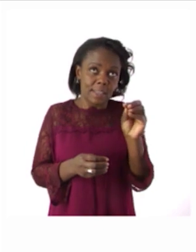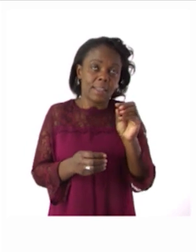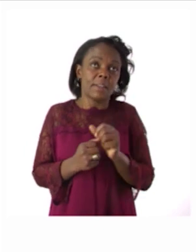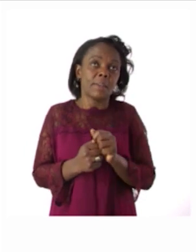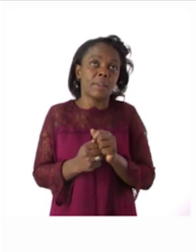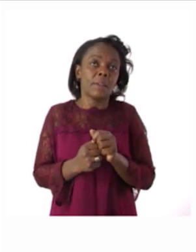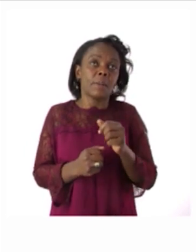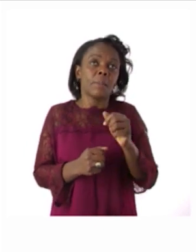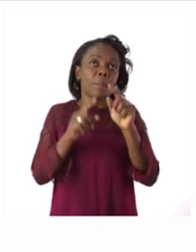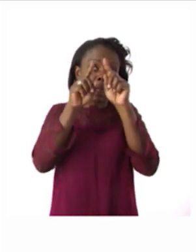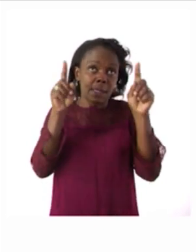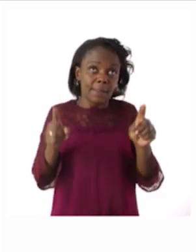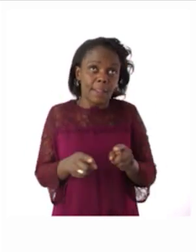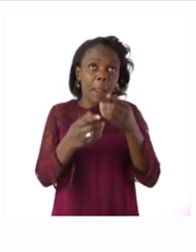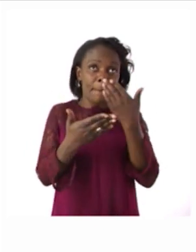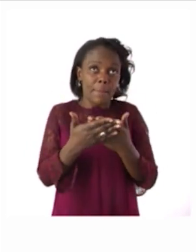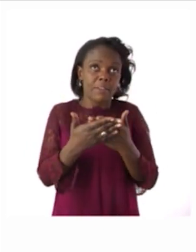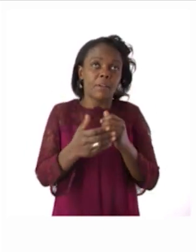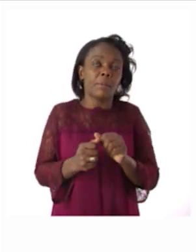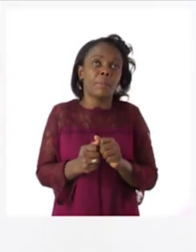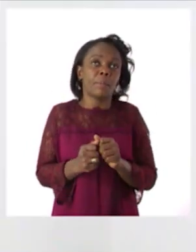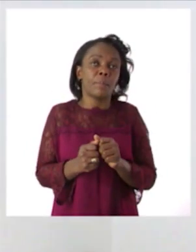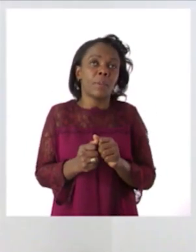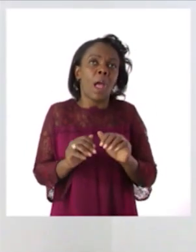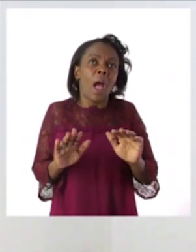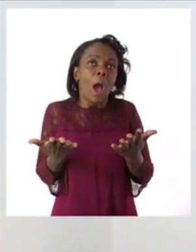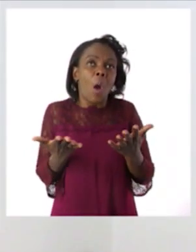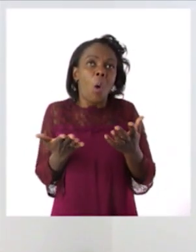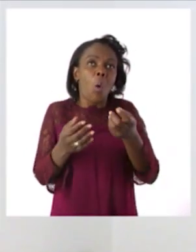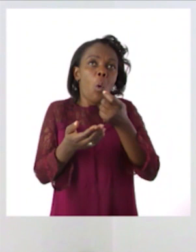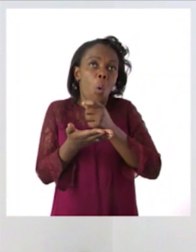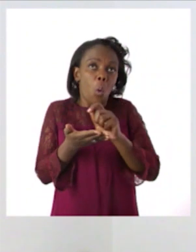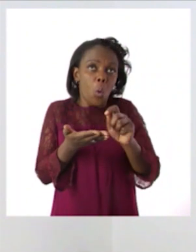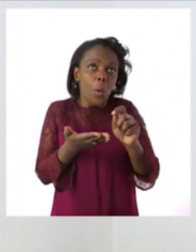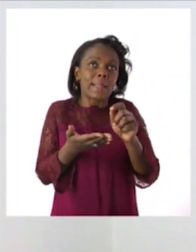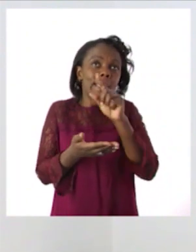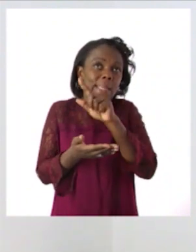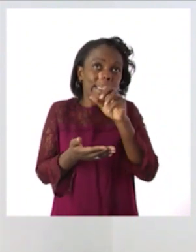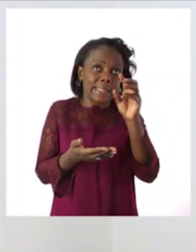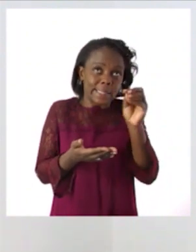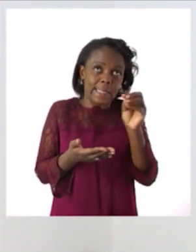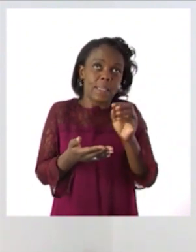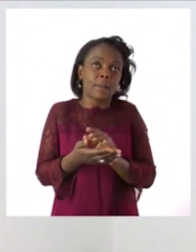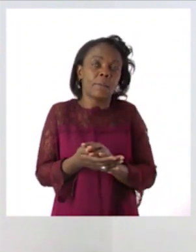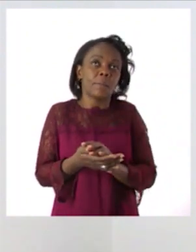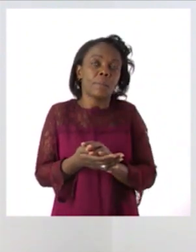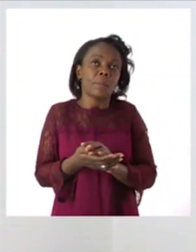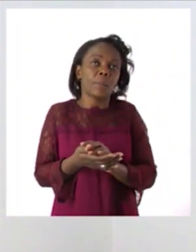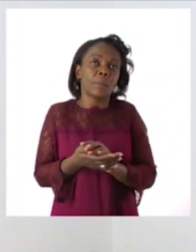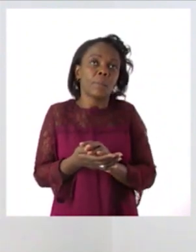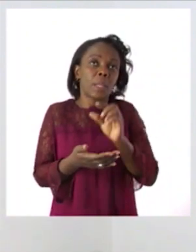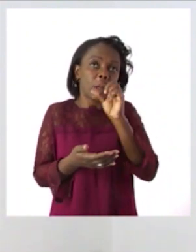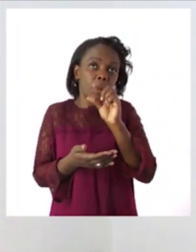10. So, how do we write 10 in a word? How do we write 10 in a word? It